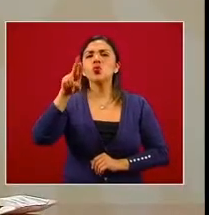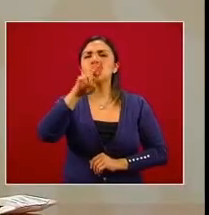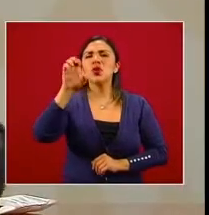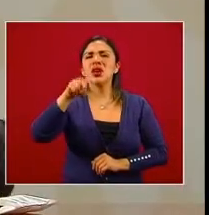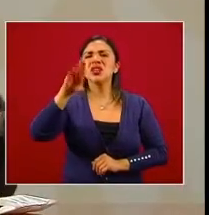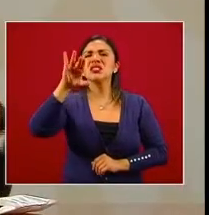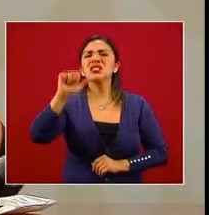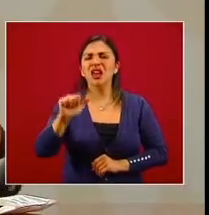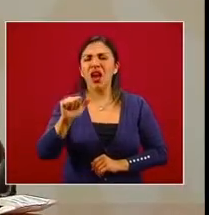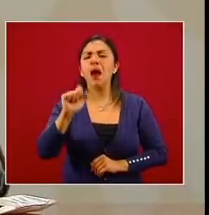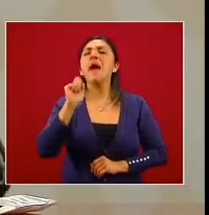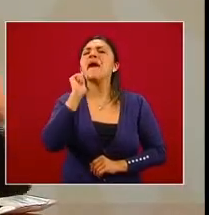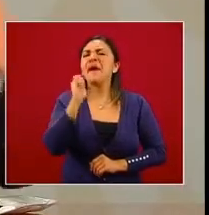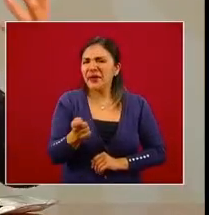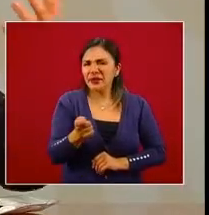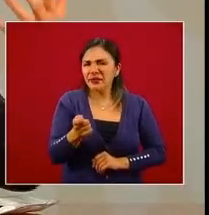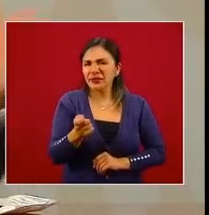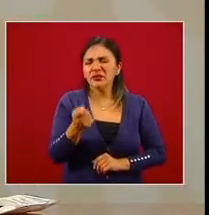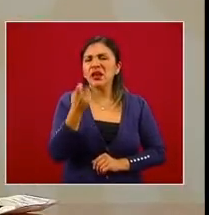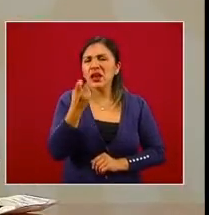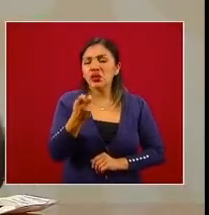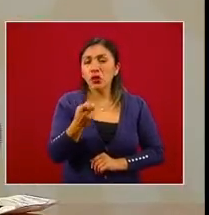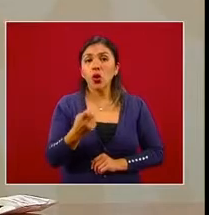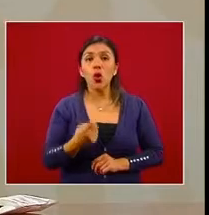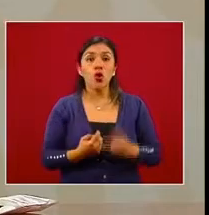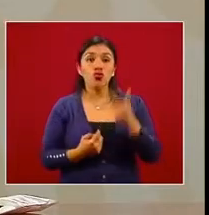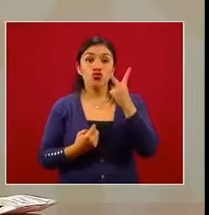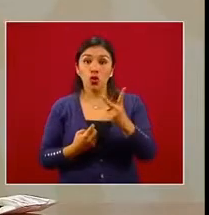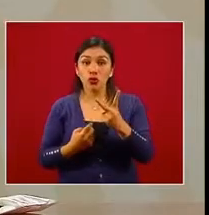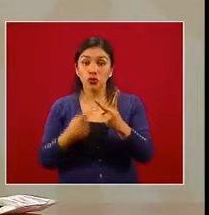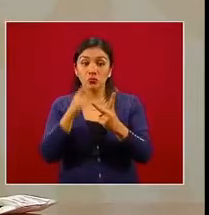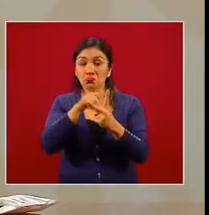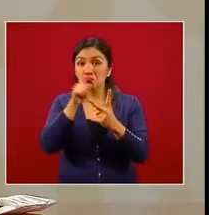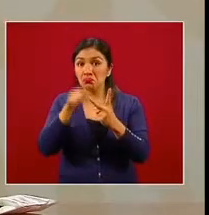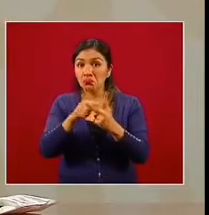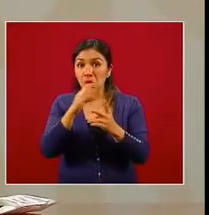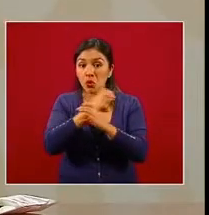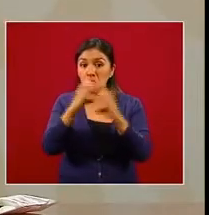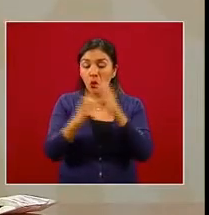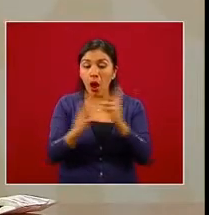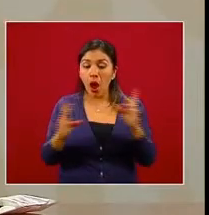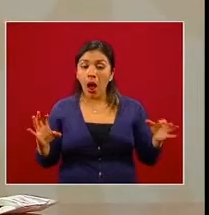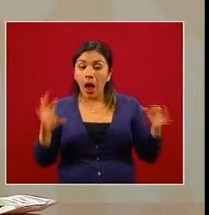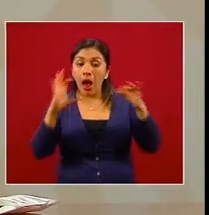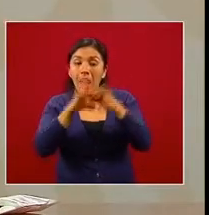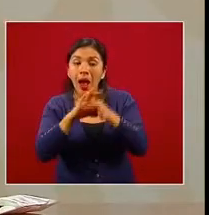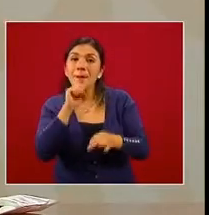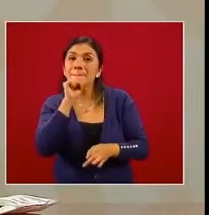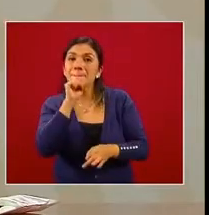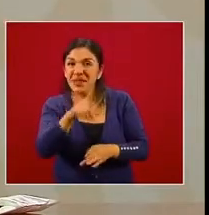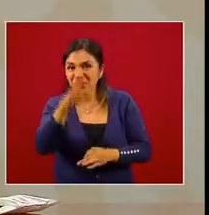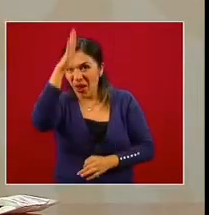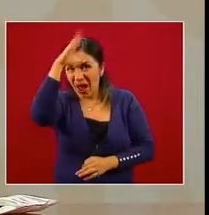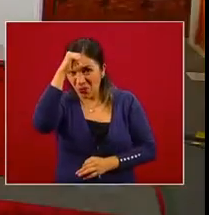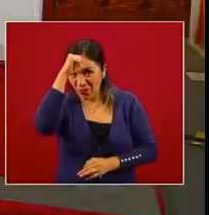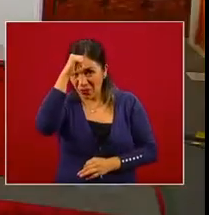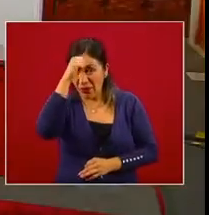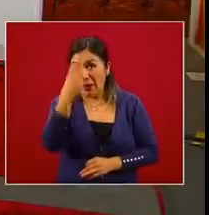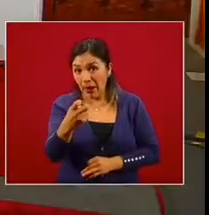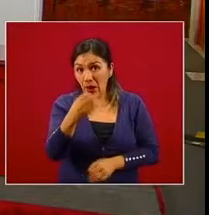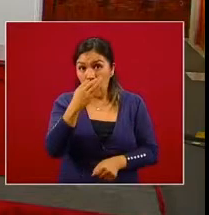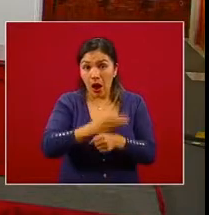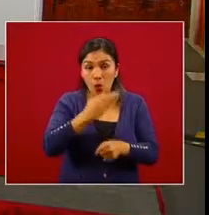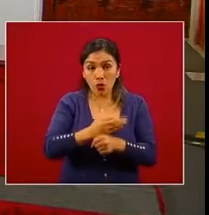law is very clear when it talks about concurrence, when we have two people who come together for a same